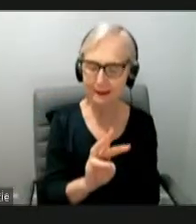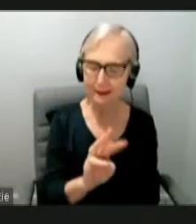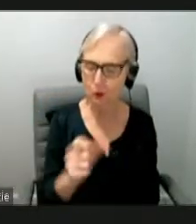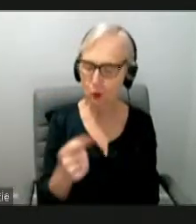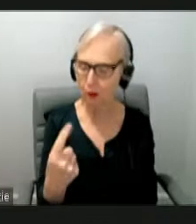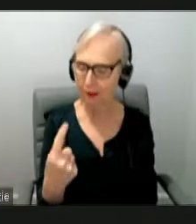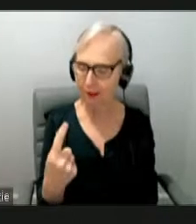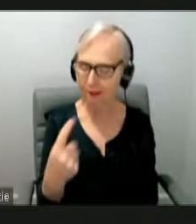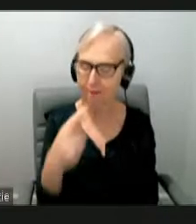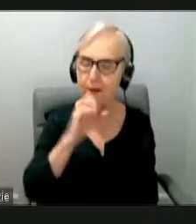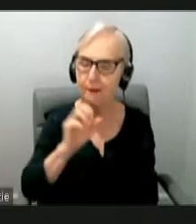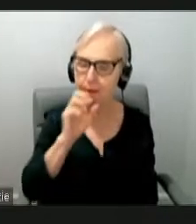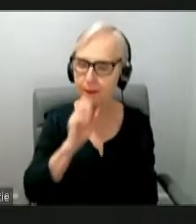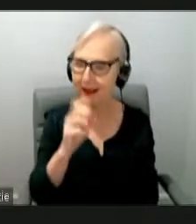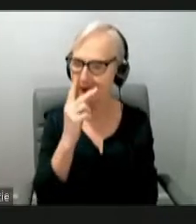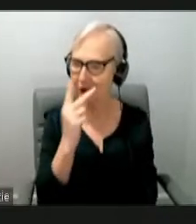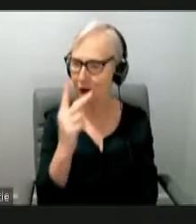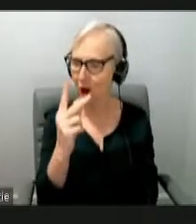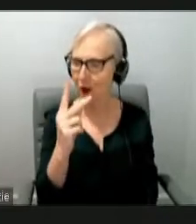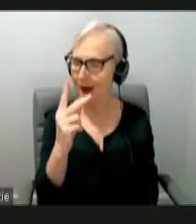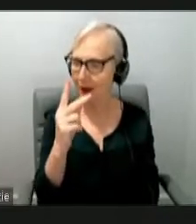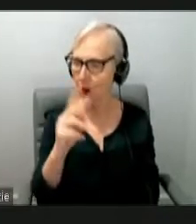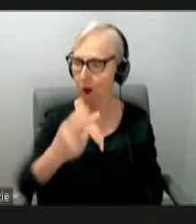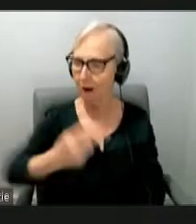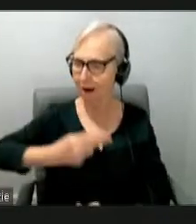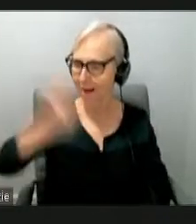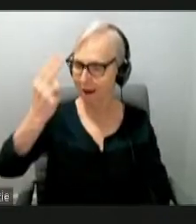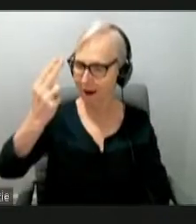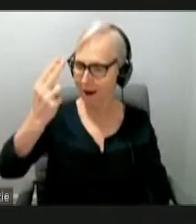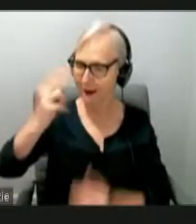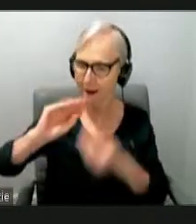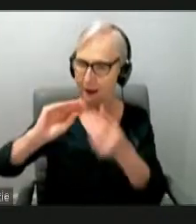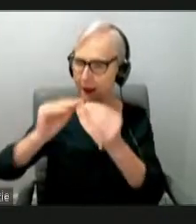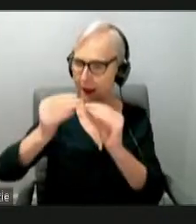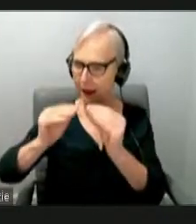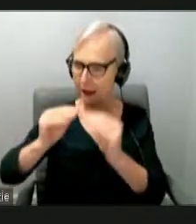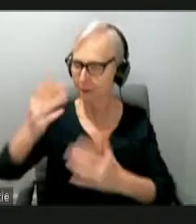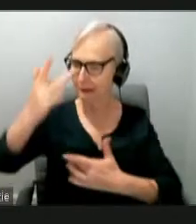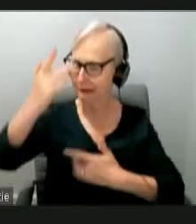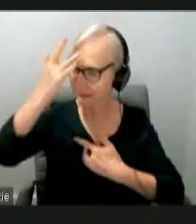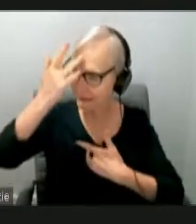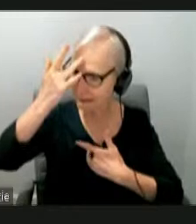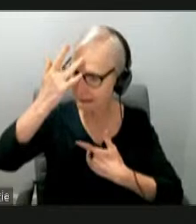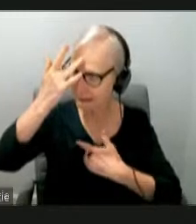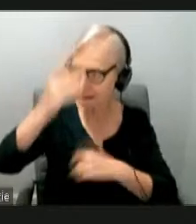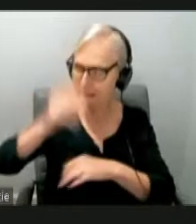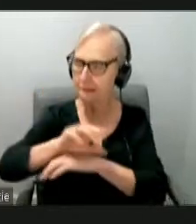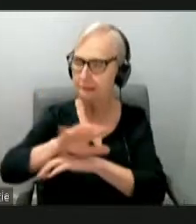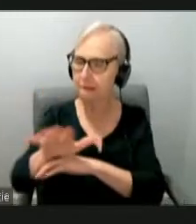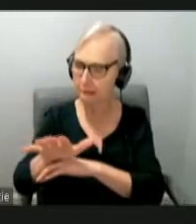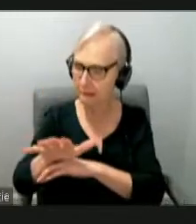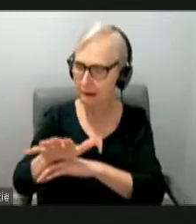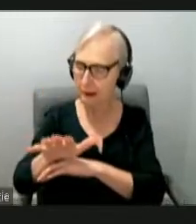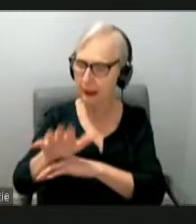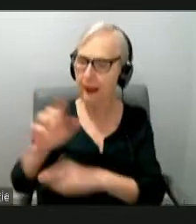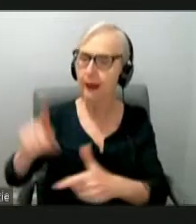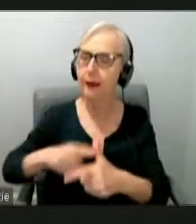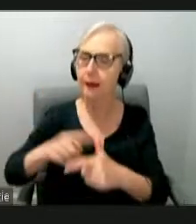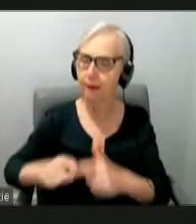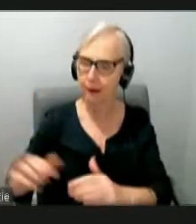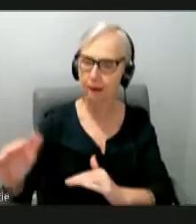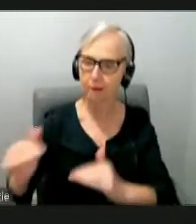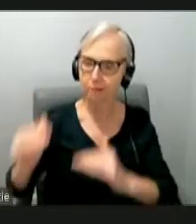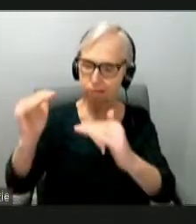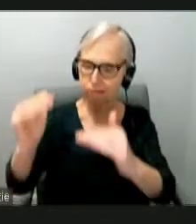age groups are the age groups where we're really seeing the highest rates of disease transmission still in the state, followed by the adult population and the 0 to